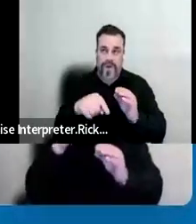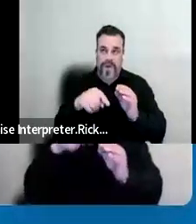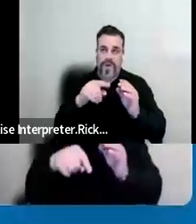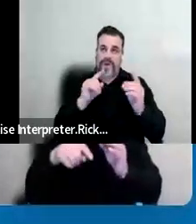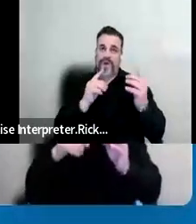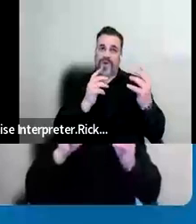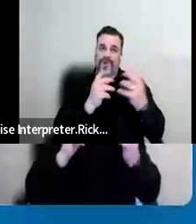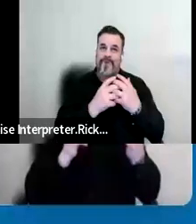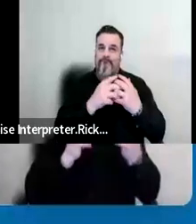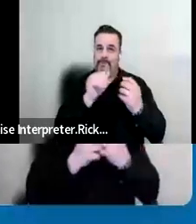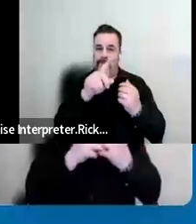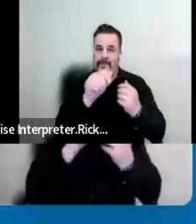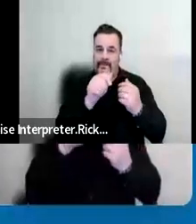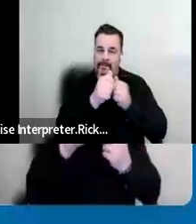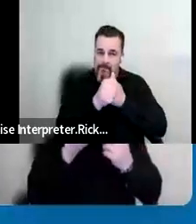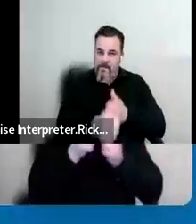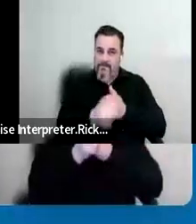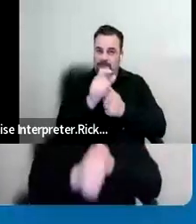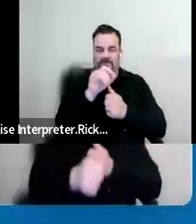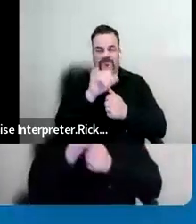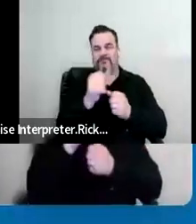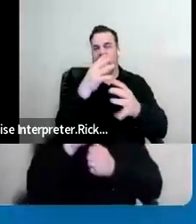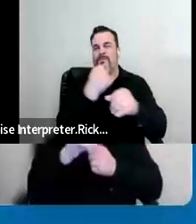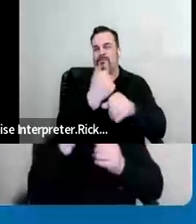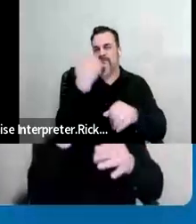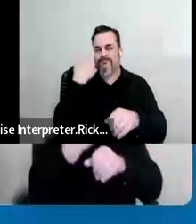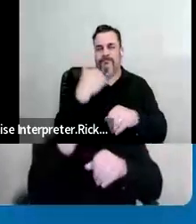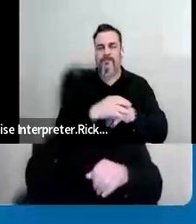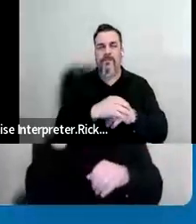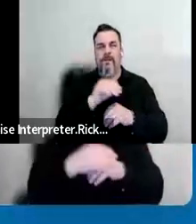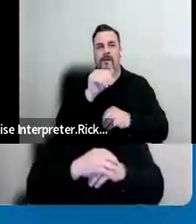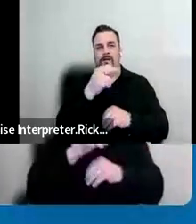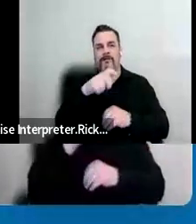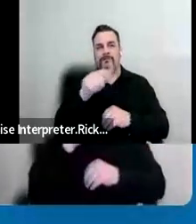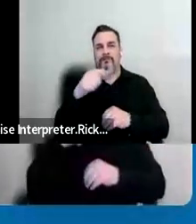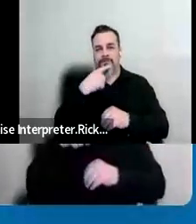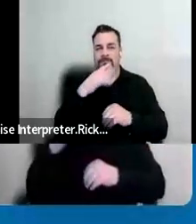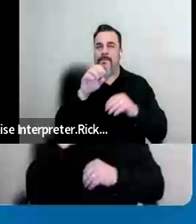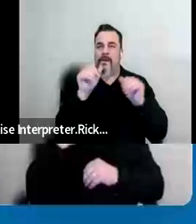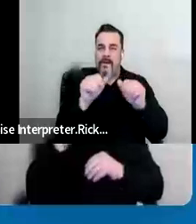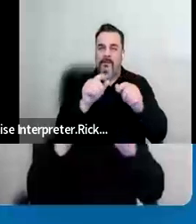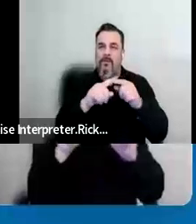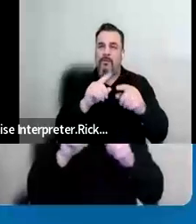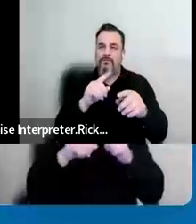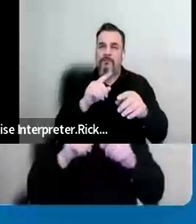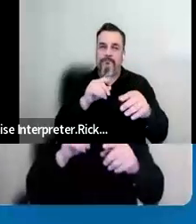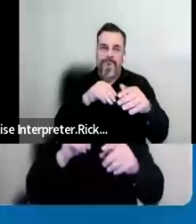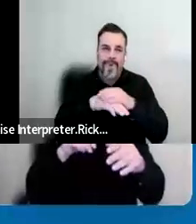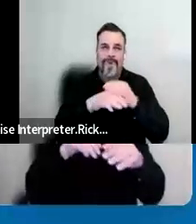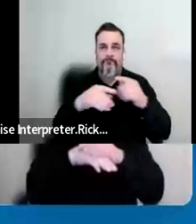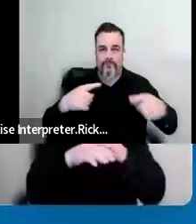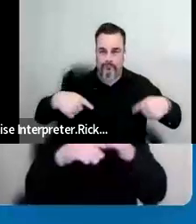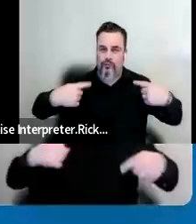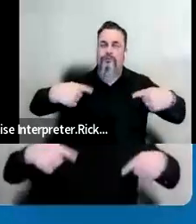ADA compliance? You know, this was years back. Angela says being able to get in the room, wheelchair